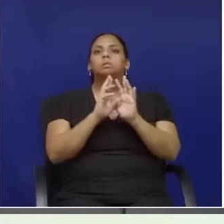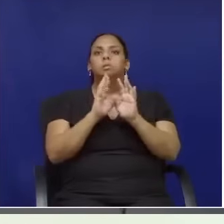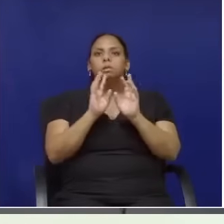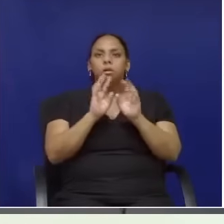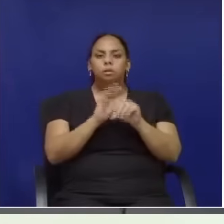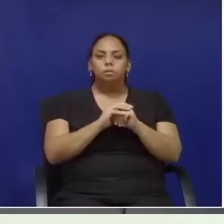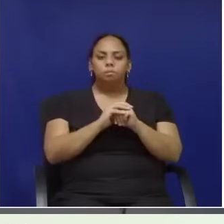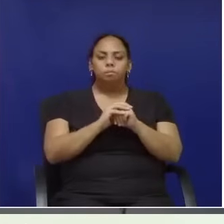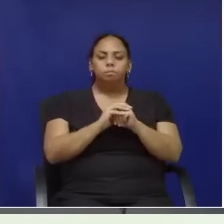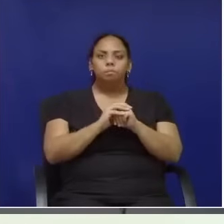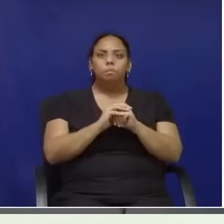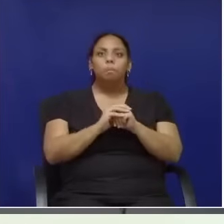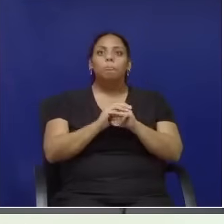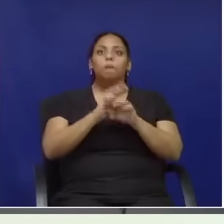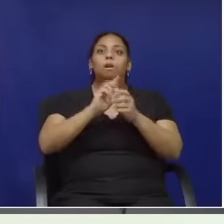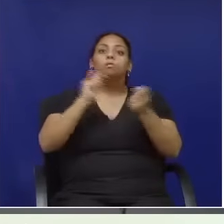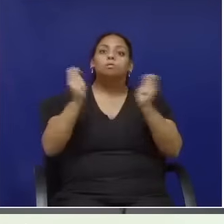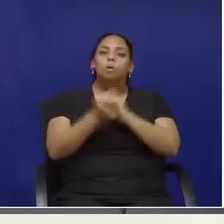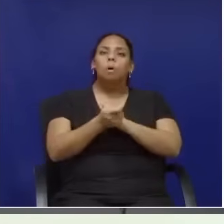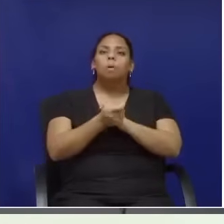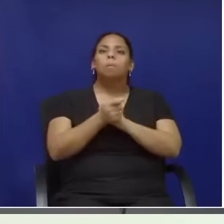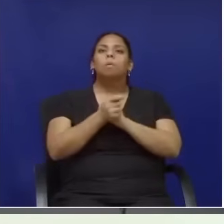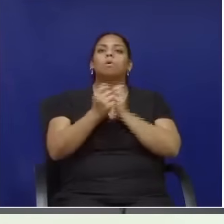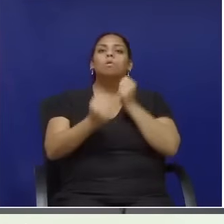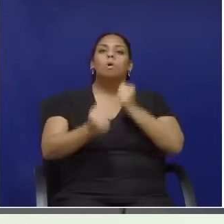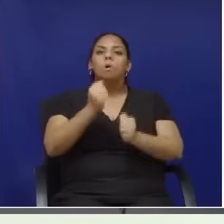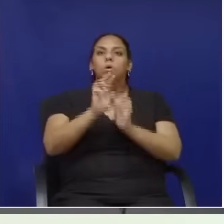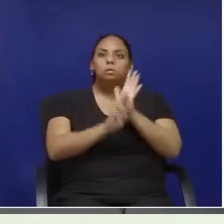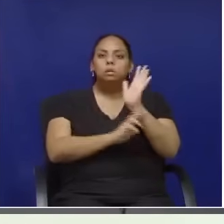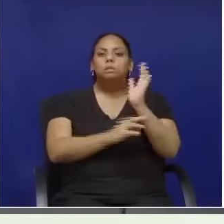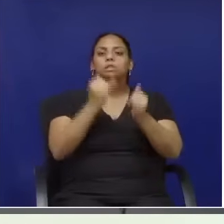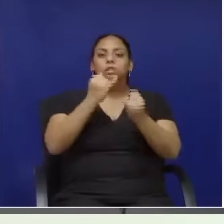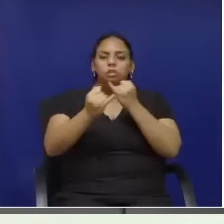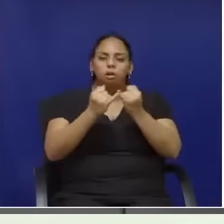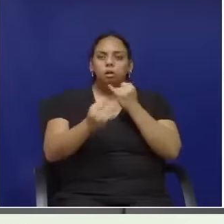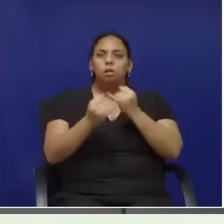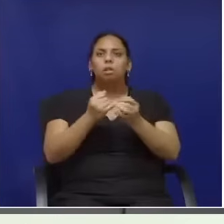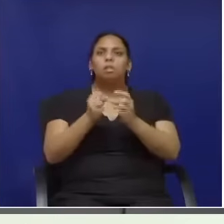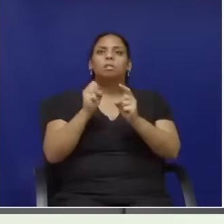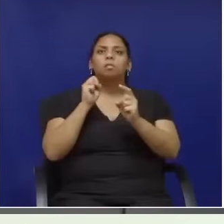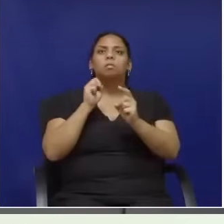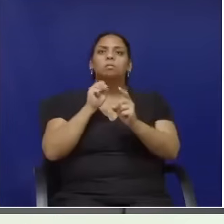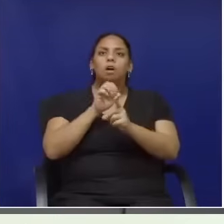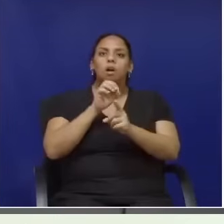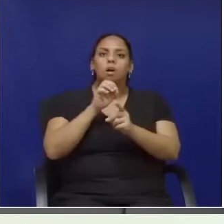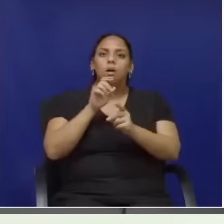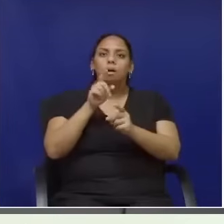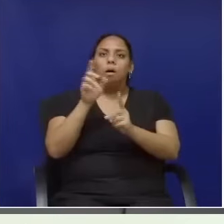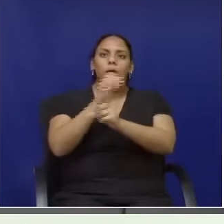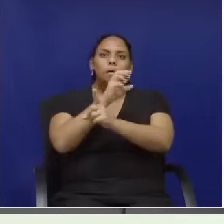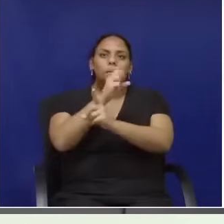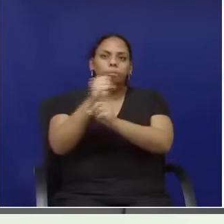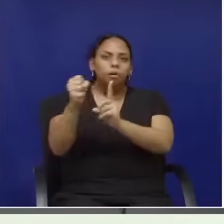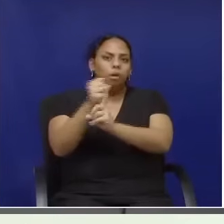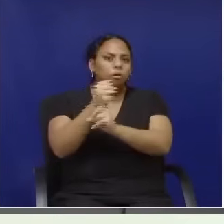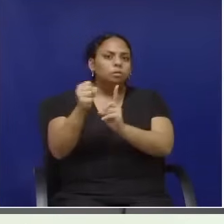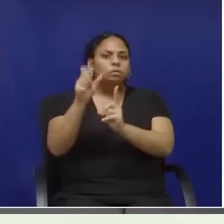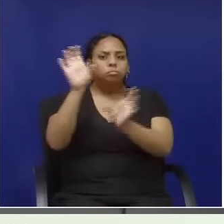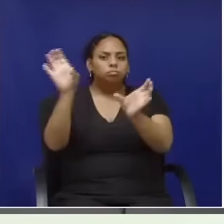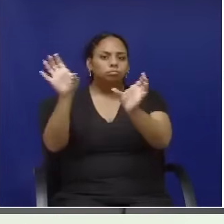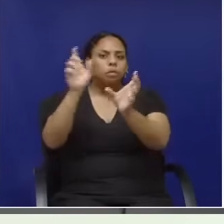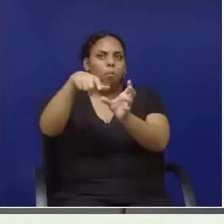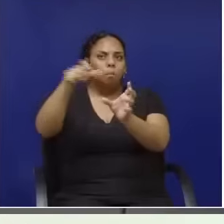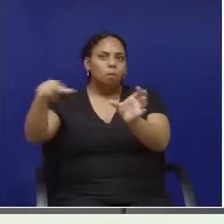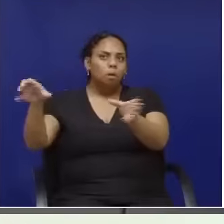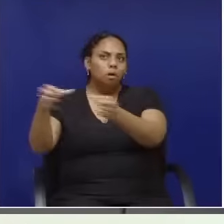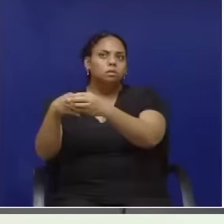34 court recordings technology, sexual offences systems machines to ensure uninterrupted recording